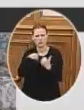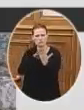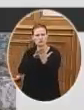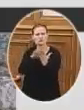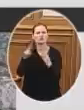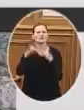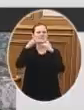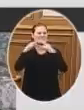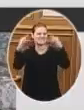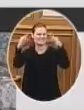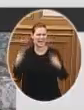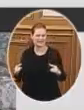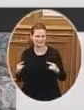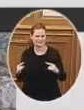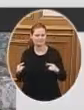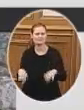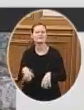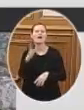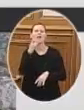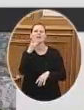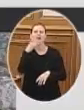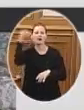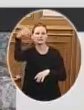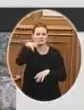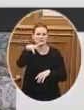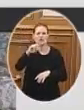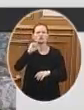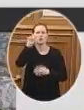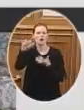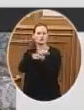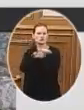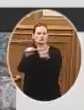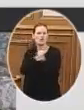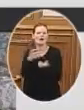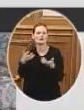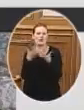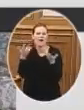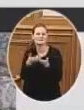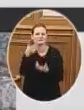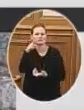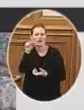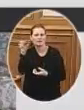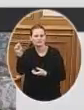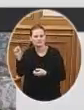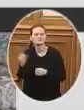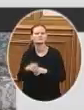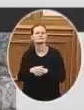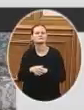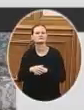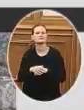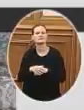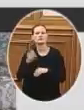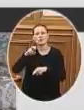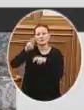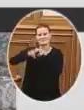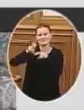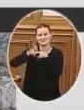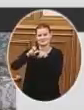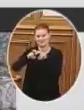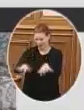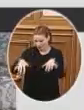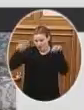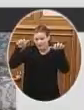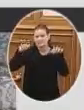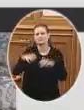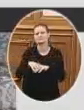and light structures with minimal impact on the lawn to allow there to be gathering, bandstands, seating areas, the